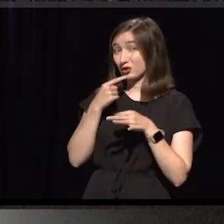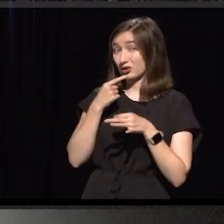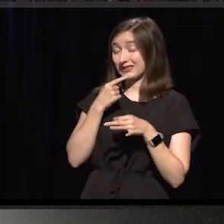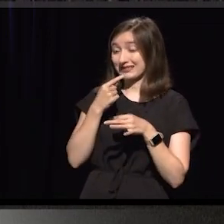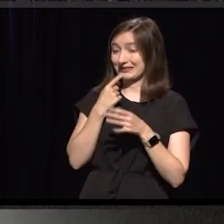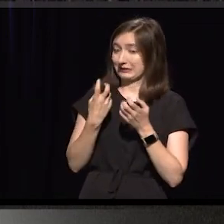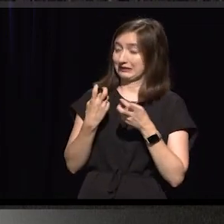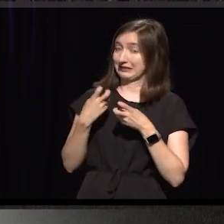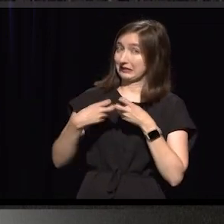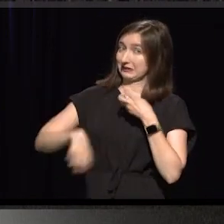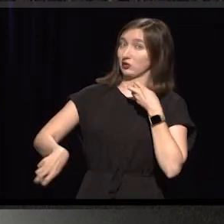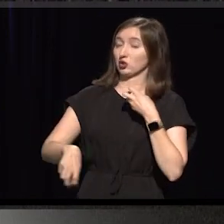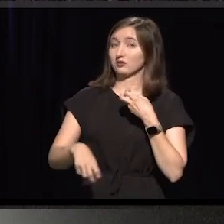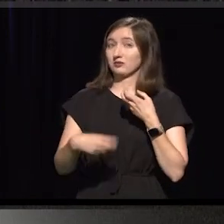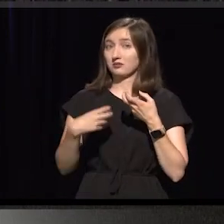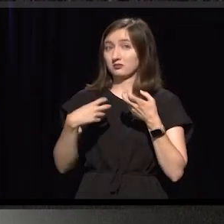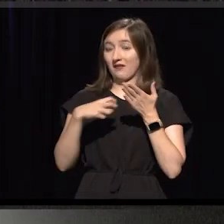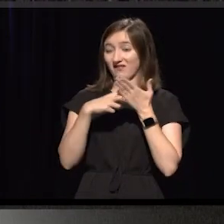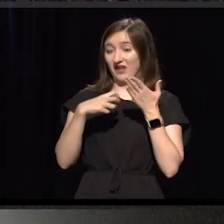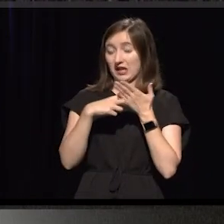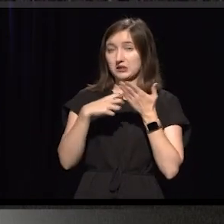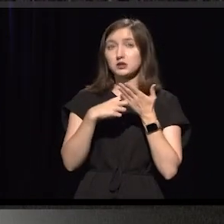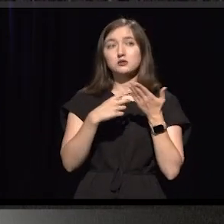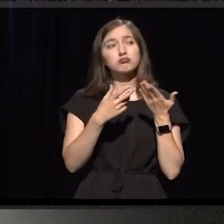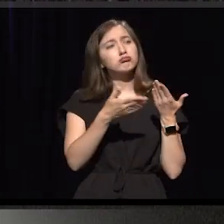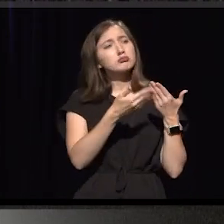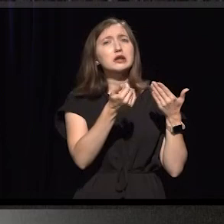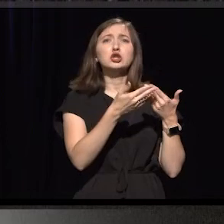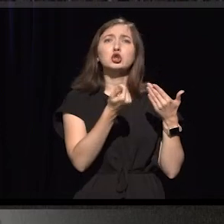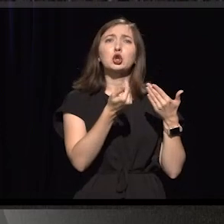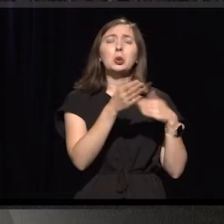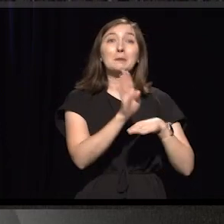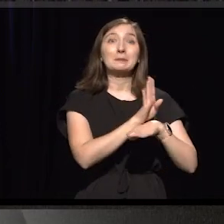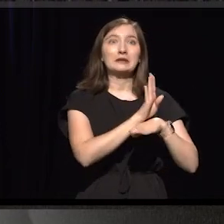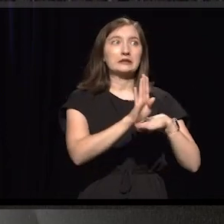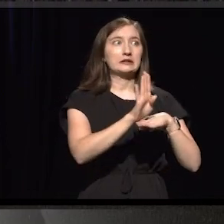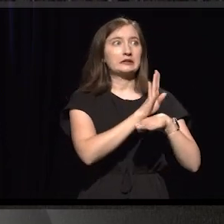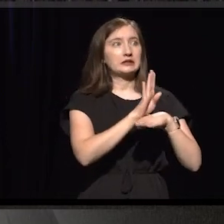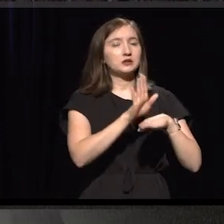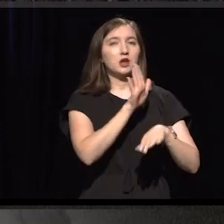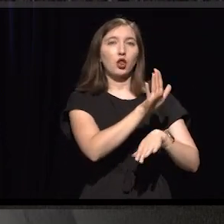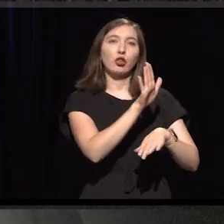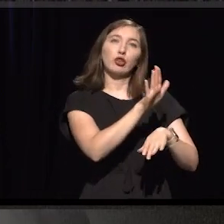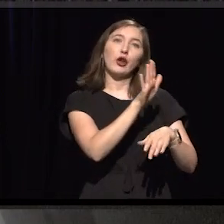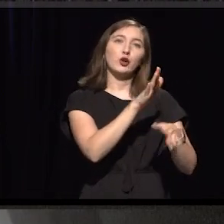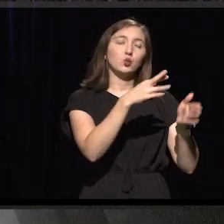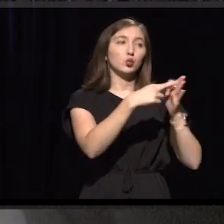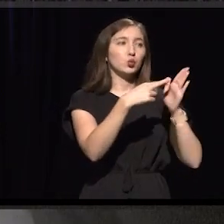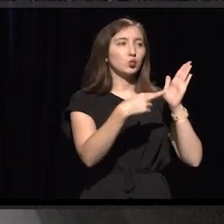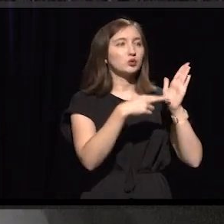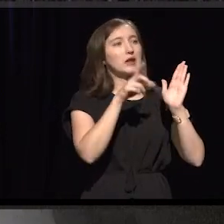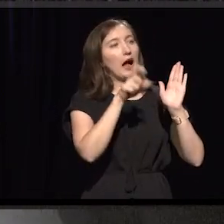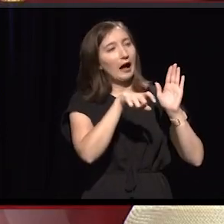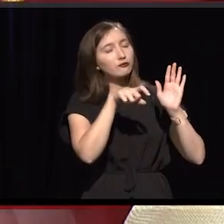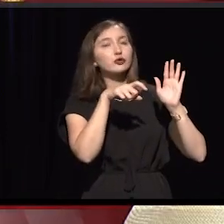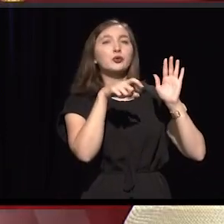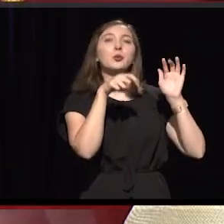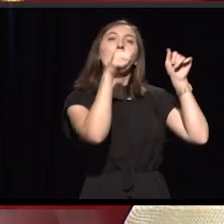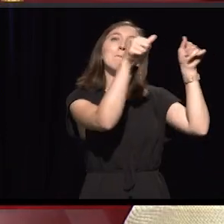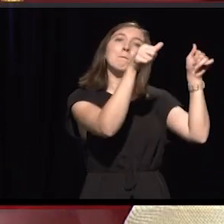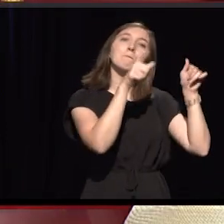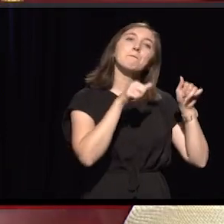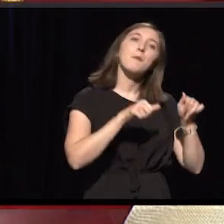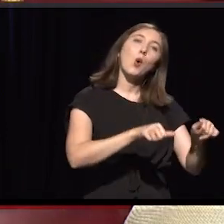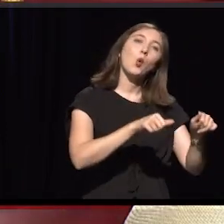on business, because they have to post the notice out there. They have to require someone coming in with the mask and